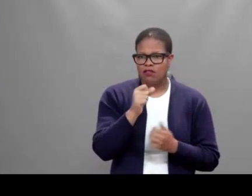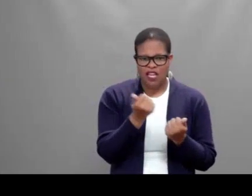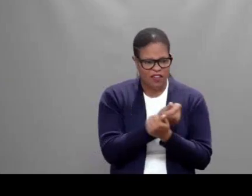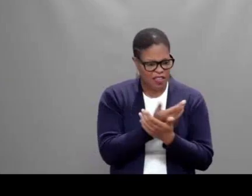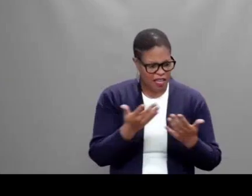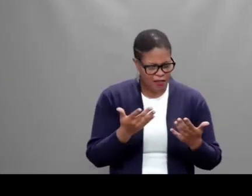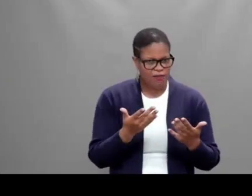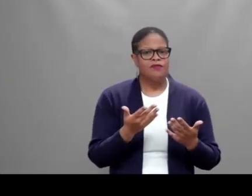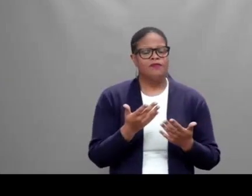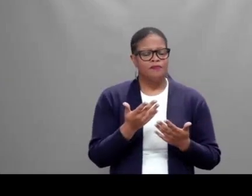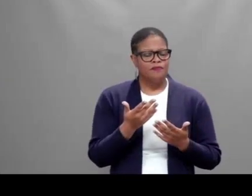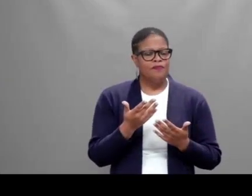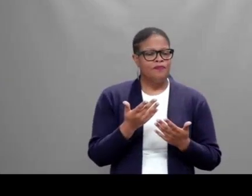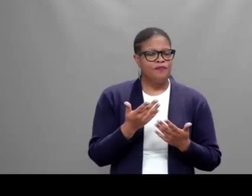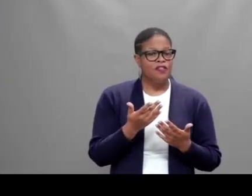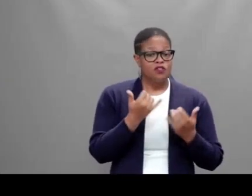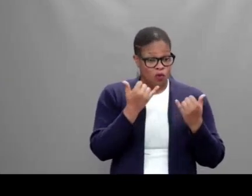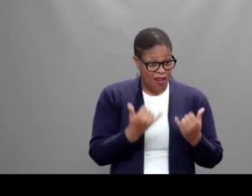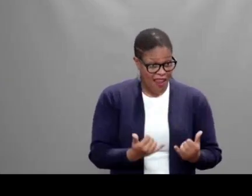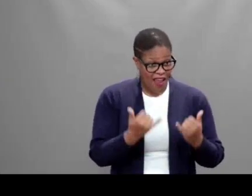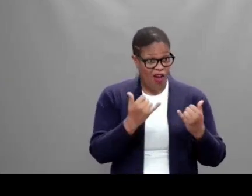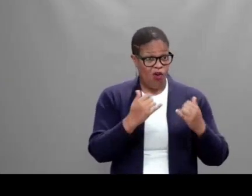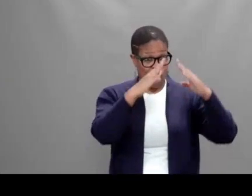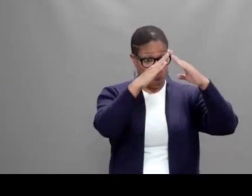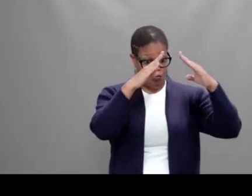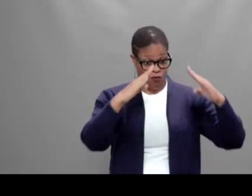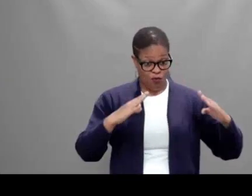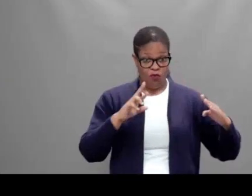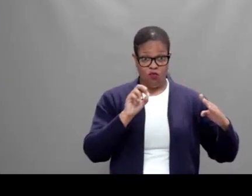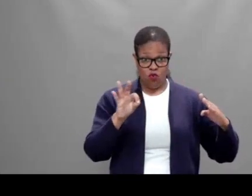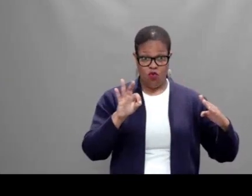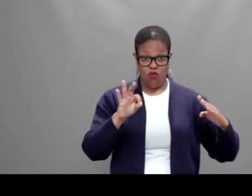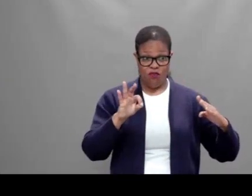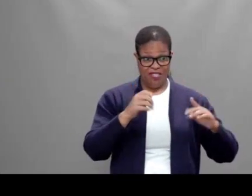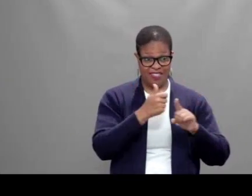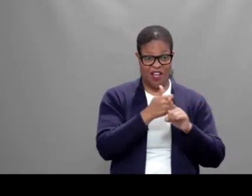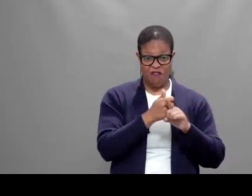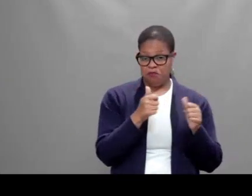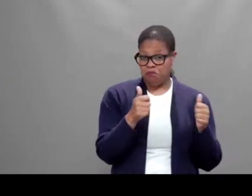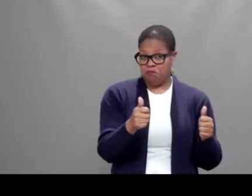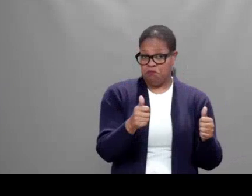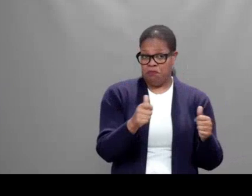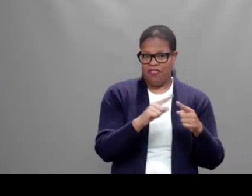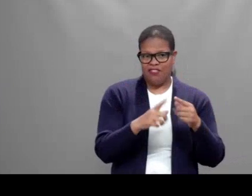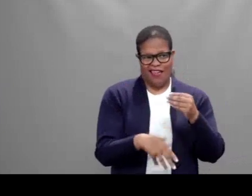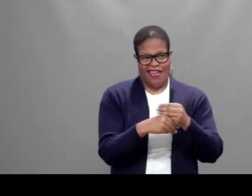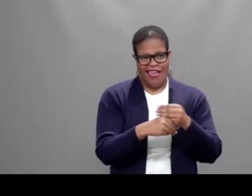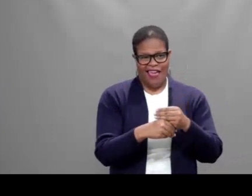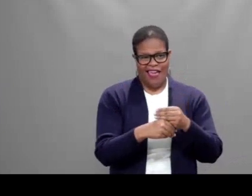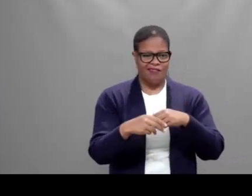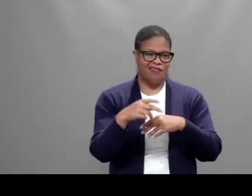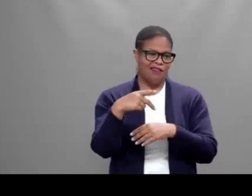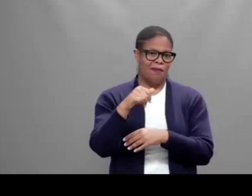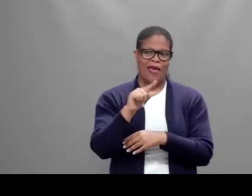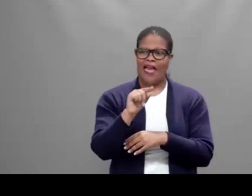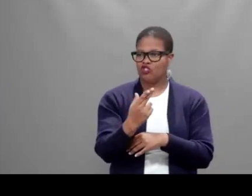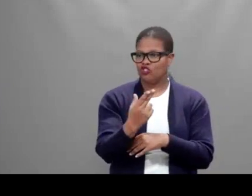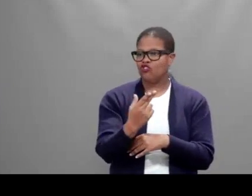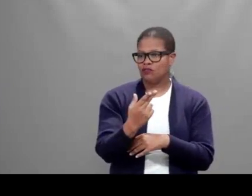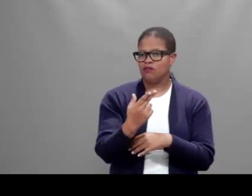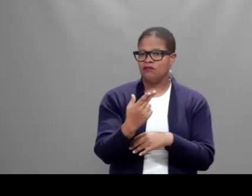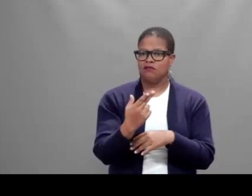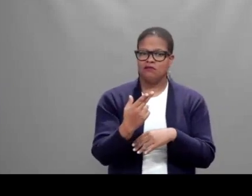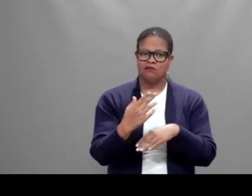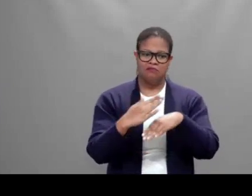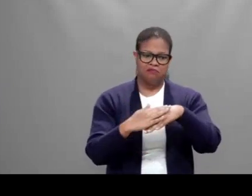everything. And so the roof itself was in pretty good shape. They just had to put a couple patches and then re-shingle